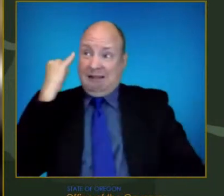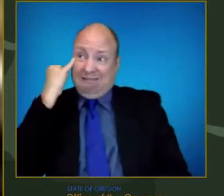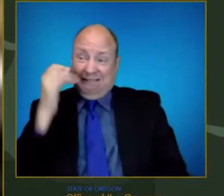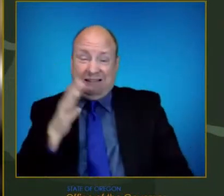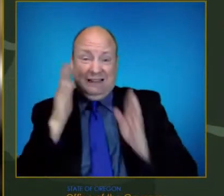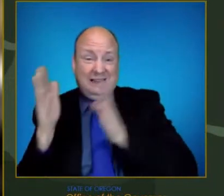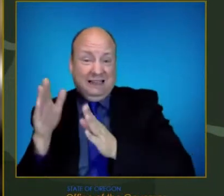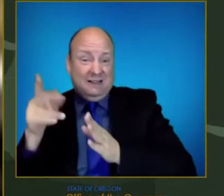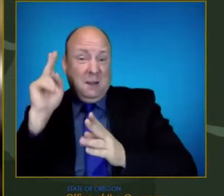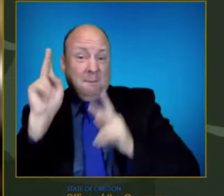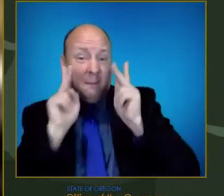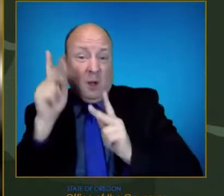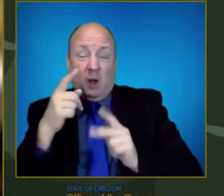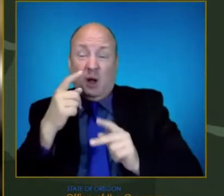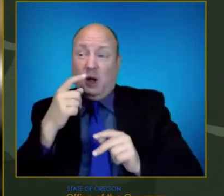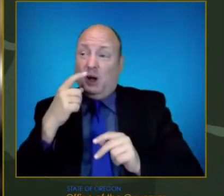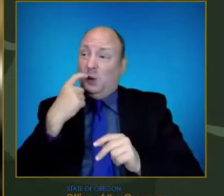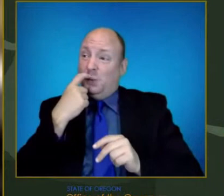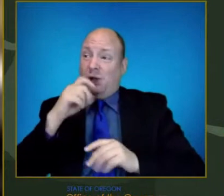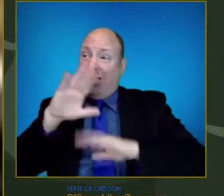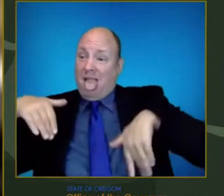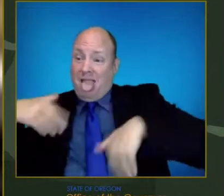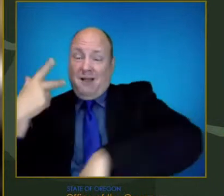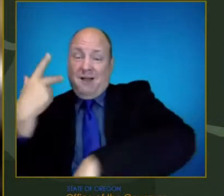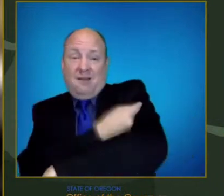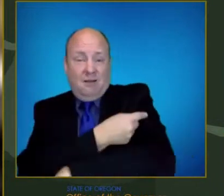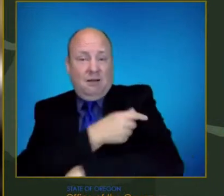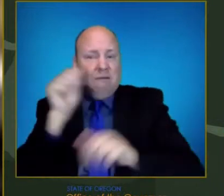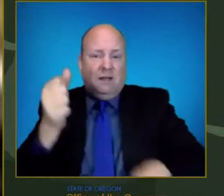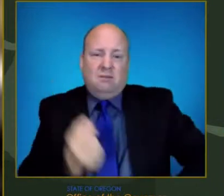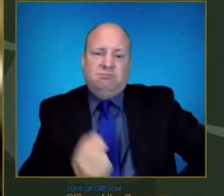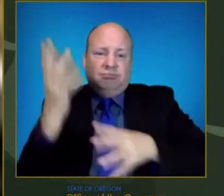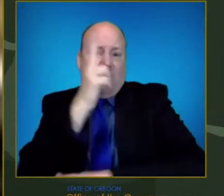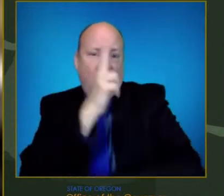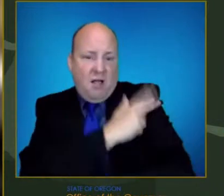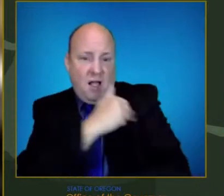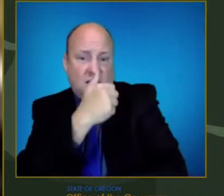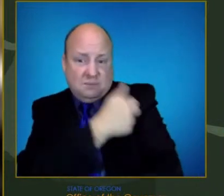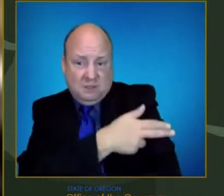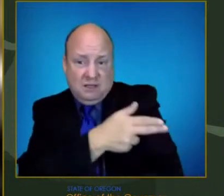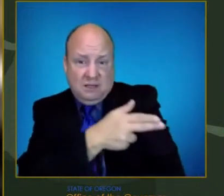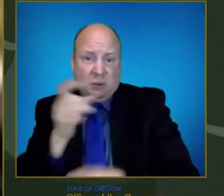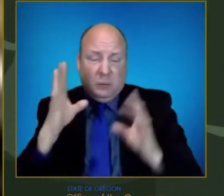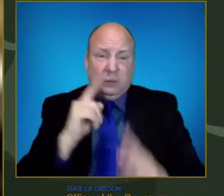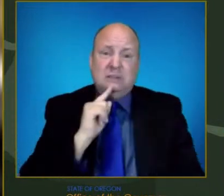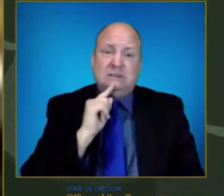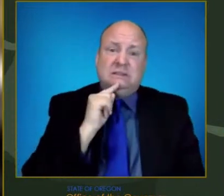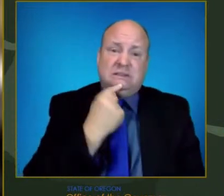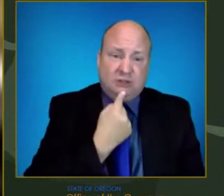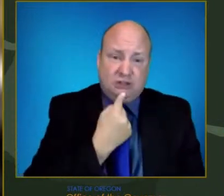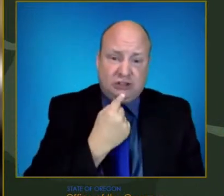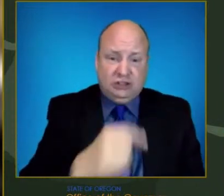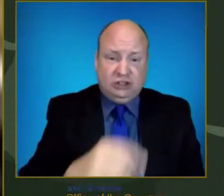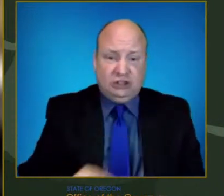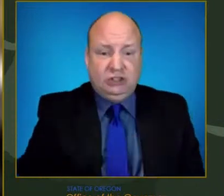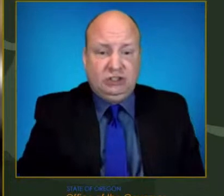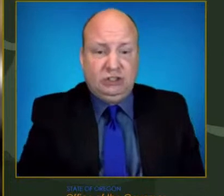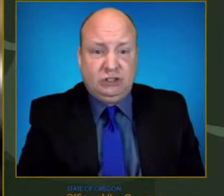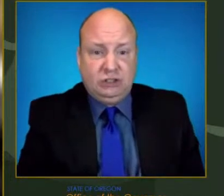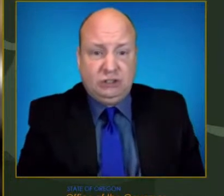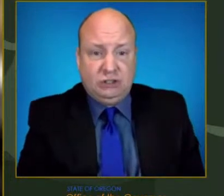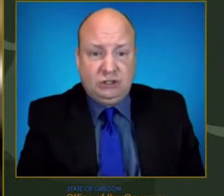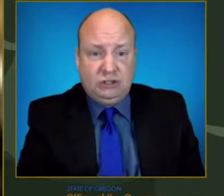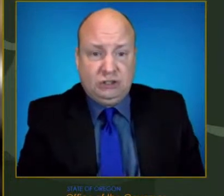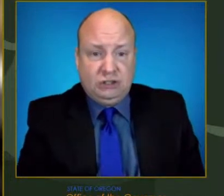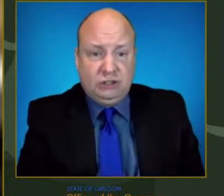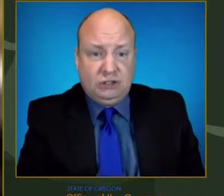And the more vaccinated people there are, the more breakthrough cases we can expect to see. So that increasing number is primarily an indication that we're seeing